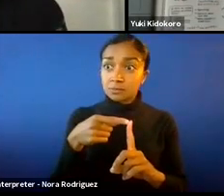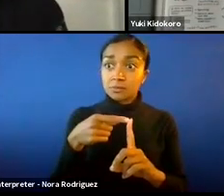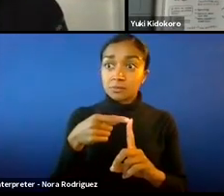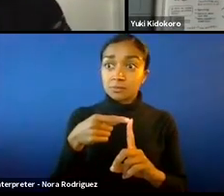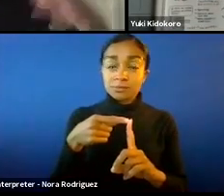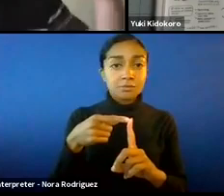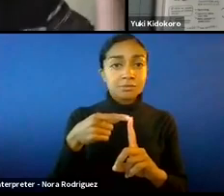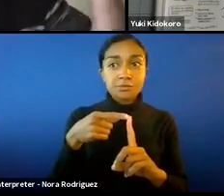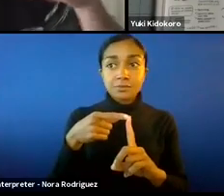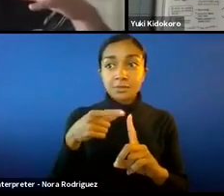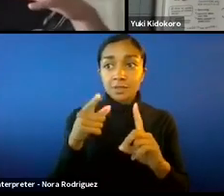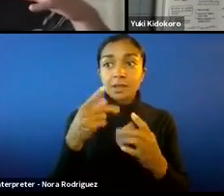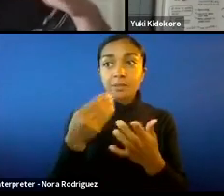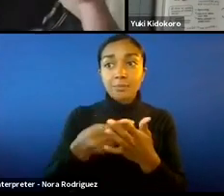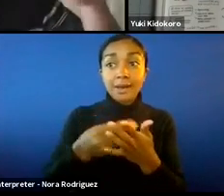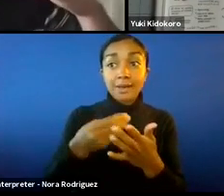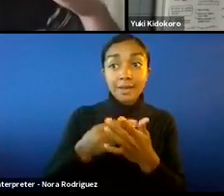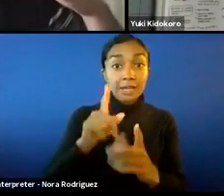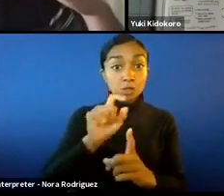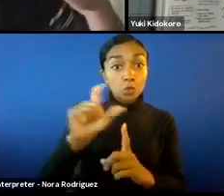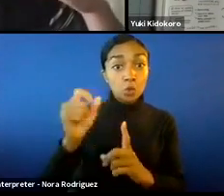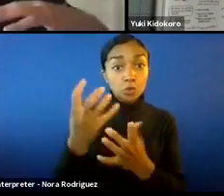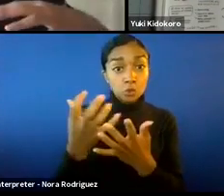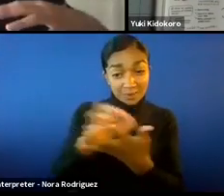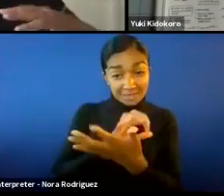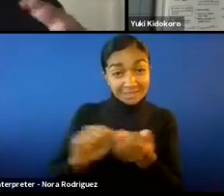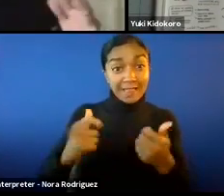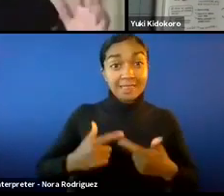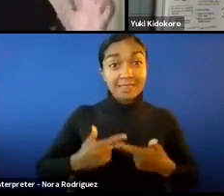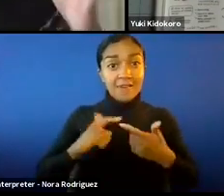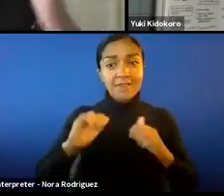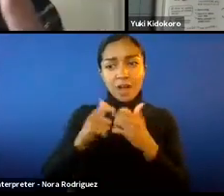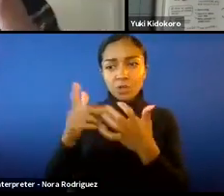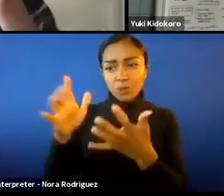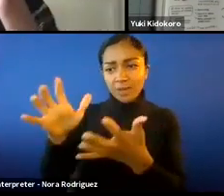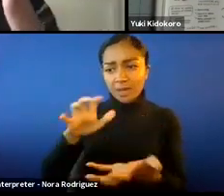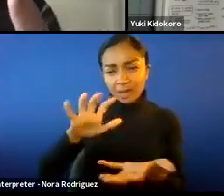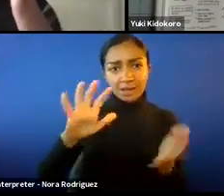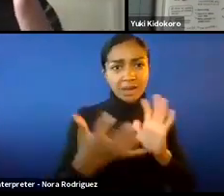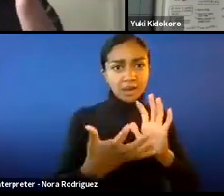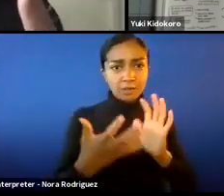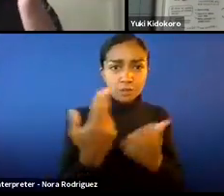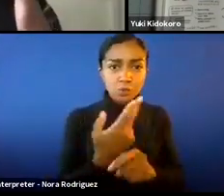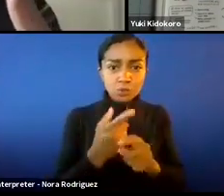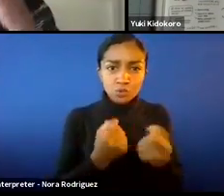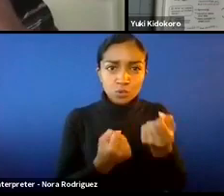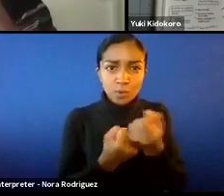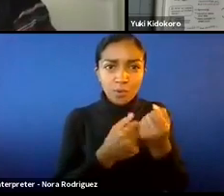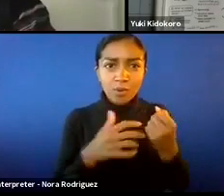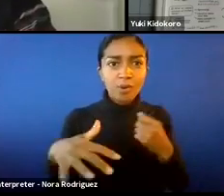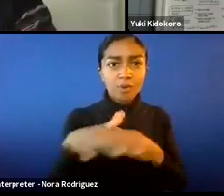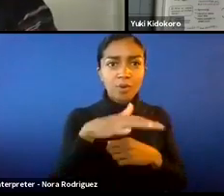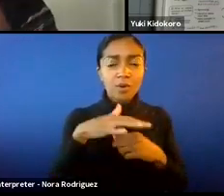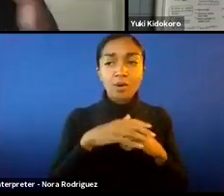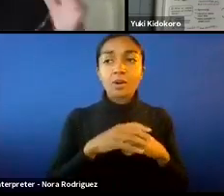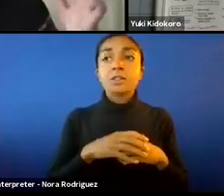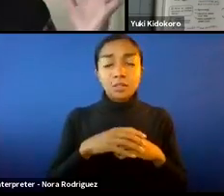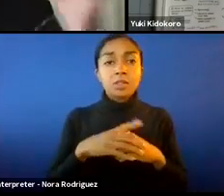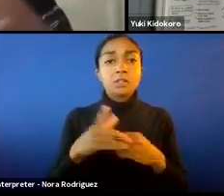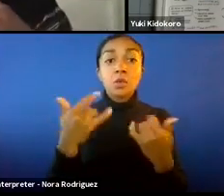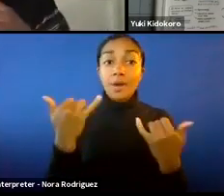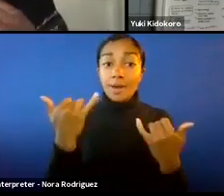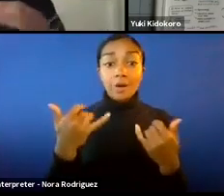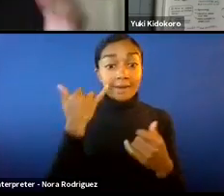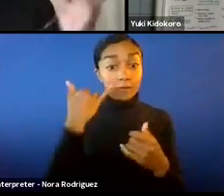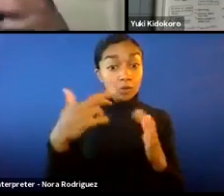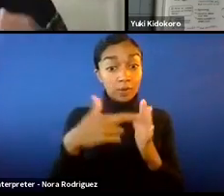from? Just a note, if you signed up for this first session, you're automatically registered for sessions 2, 3, and 4. So you don't have to